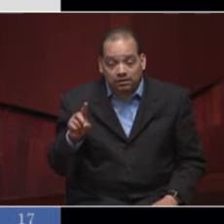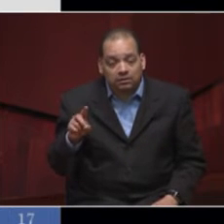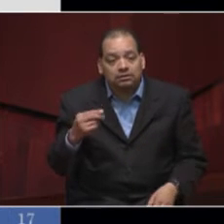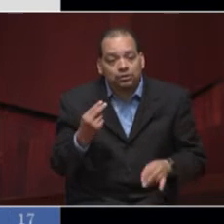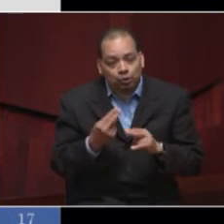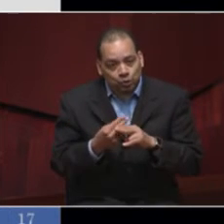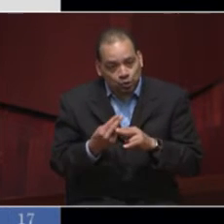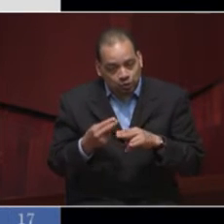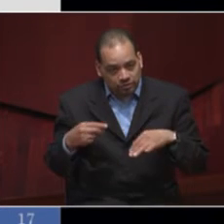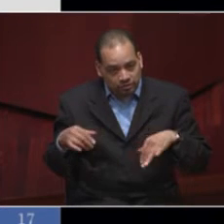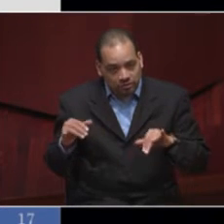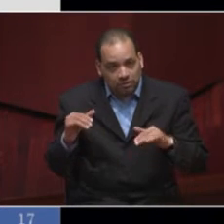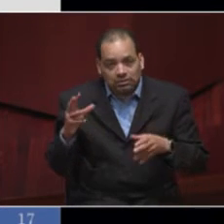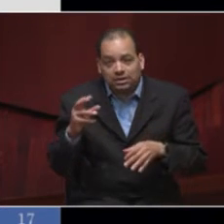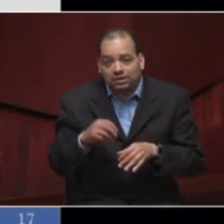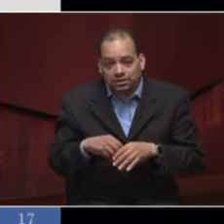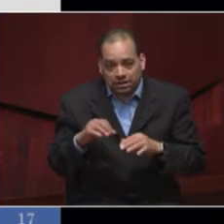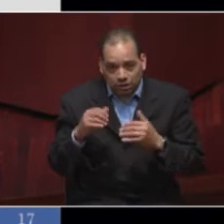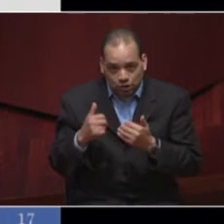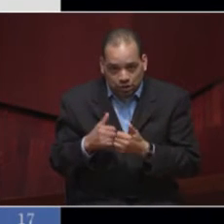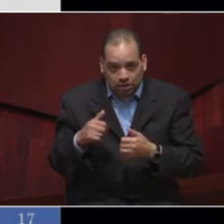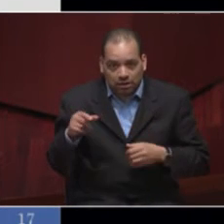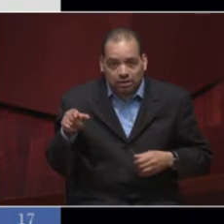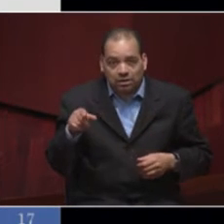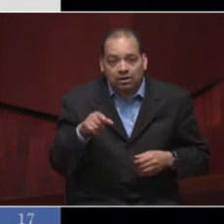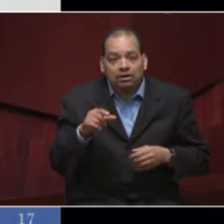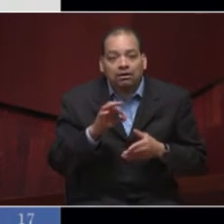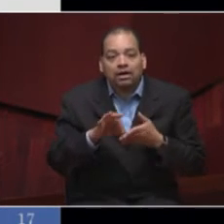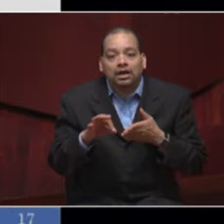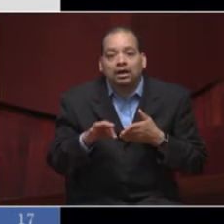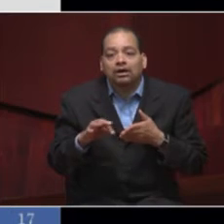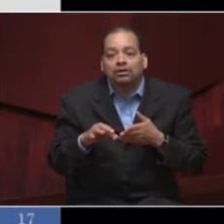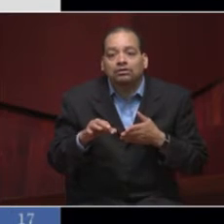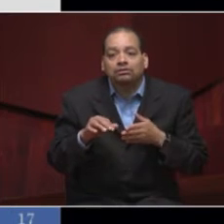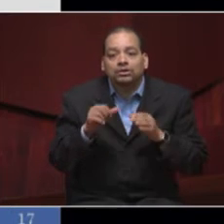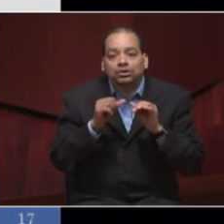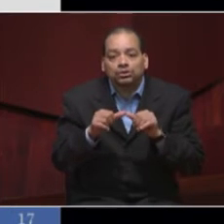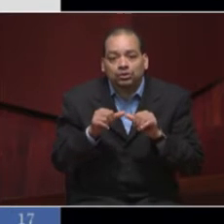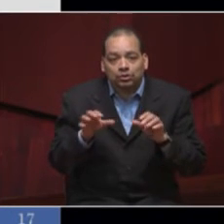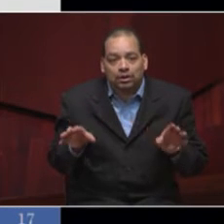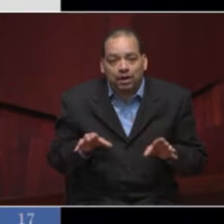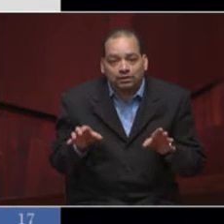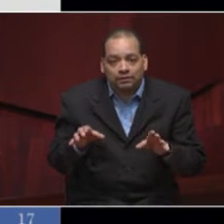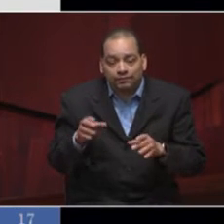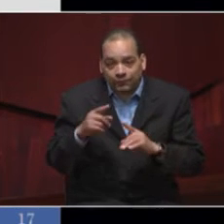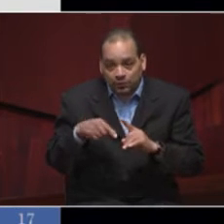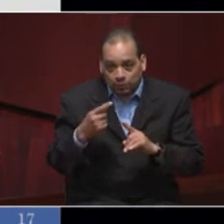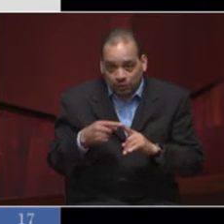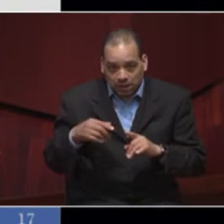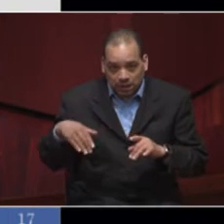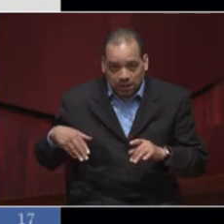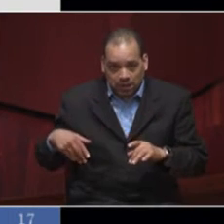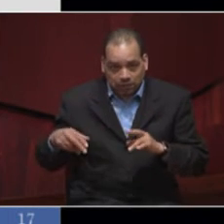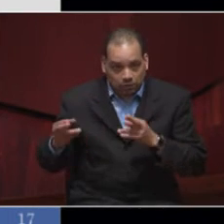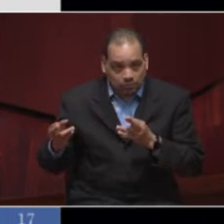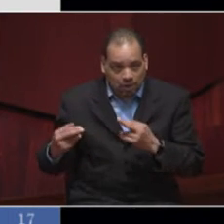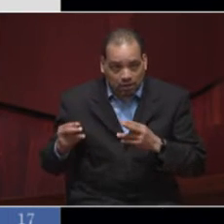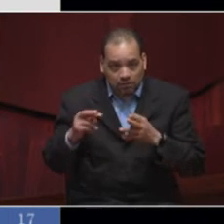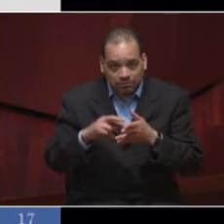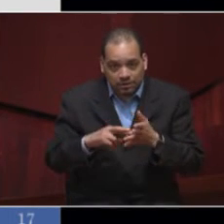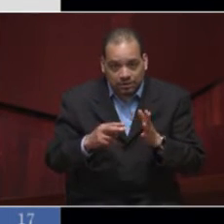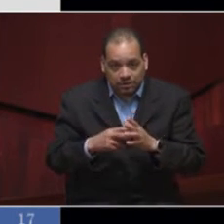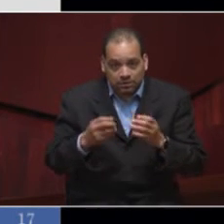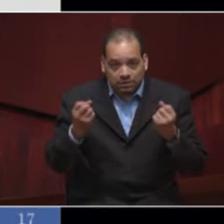in the agency and the accounts should remain active. When they didn't respond, it resulted in a number